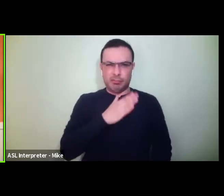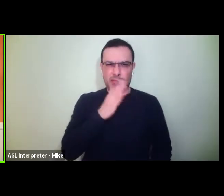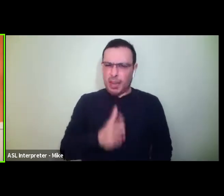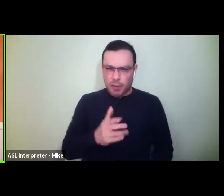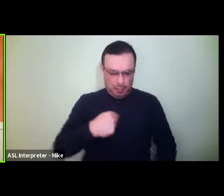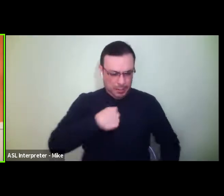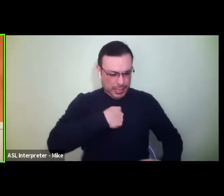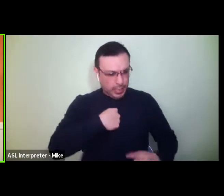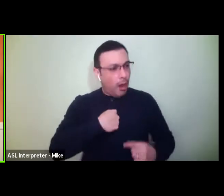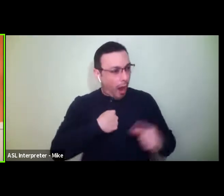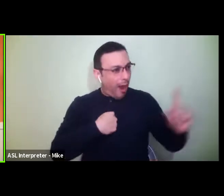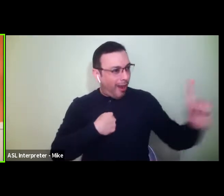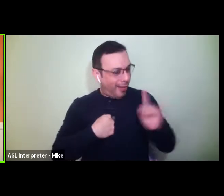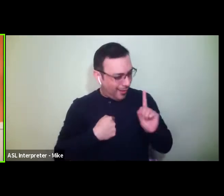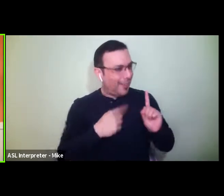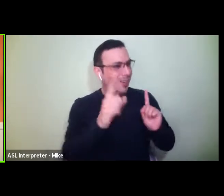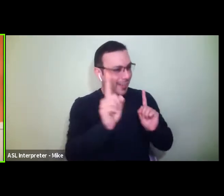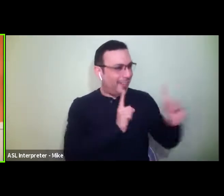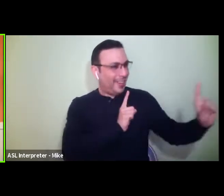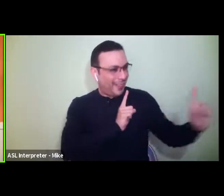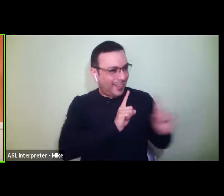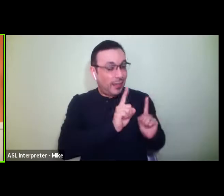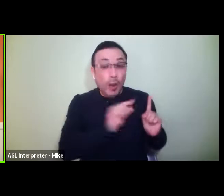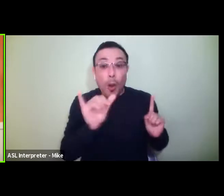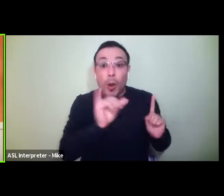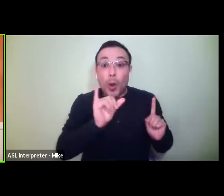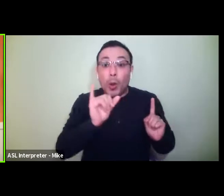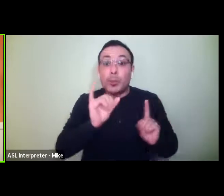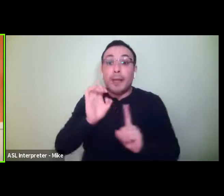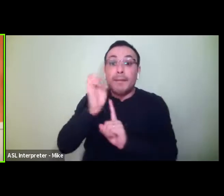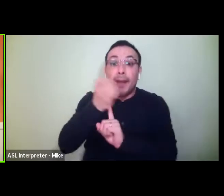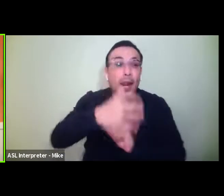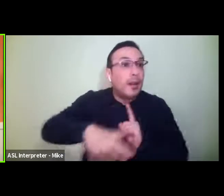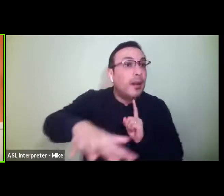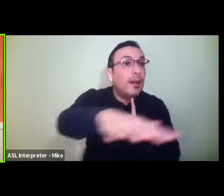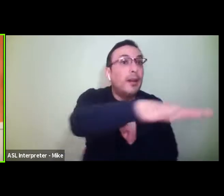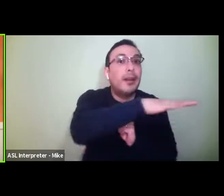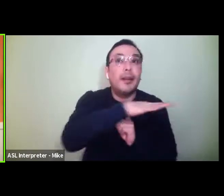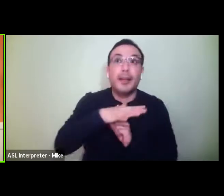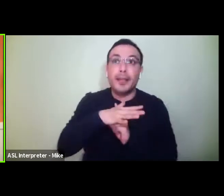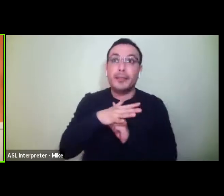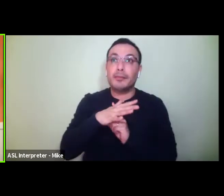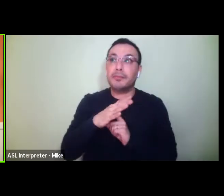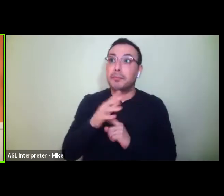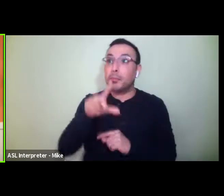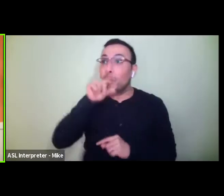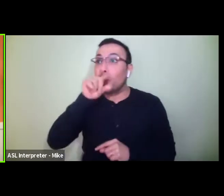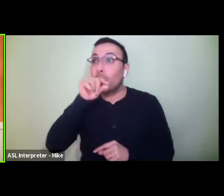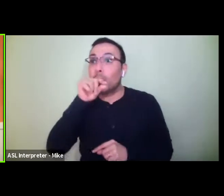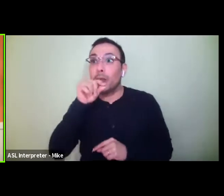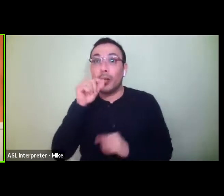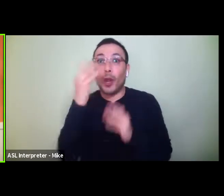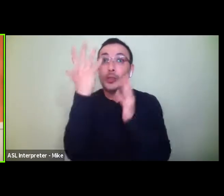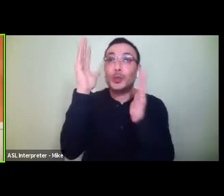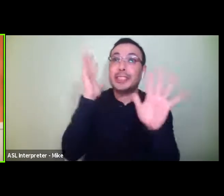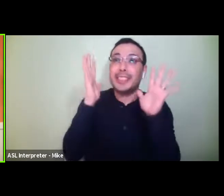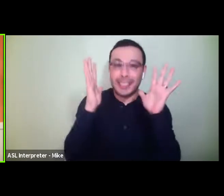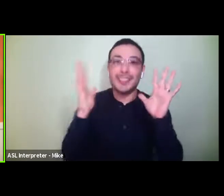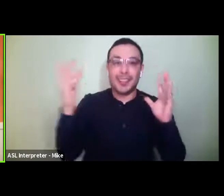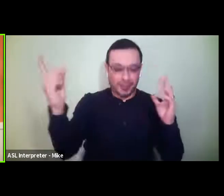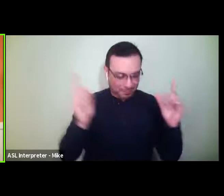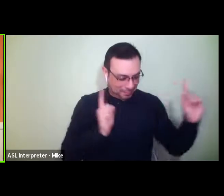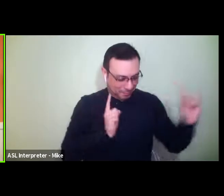the natural world. For example, birds, trees. I am the cardinal that